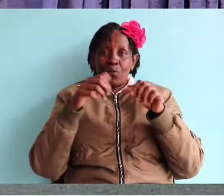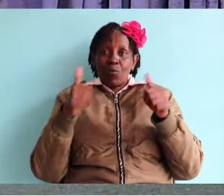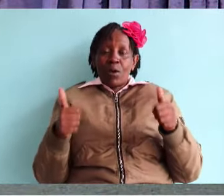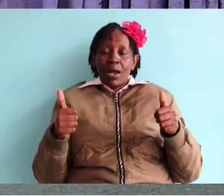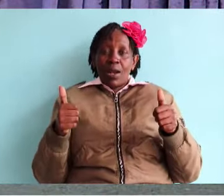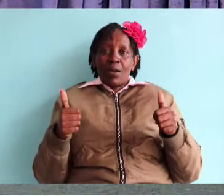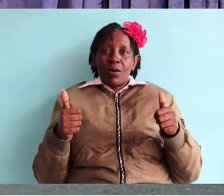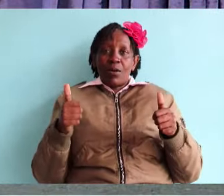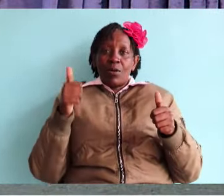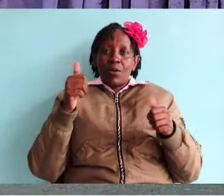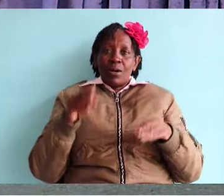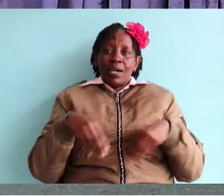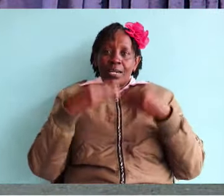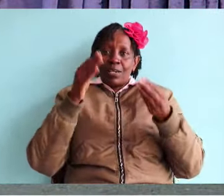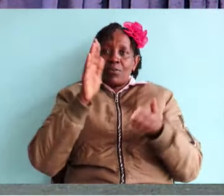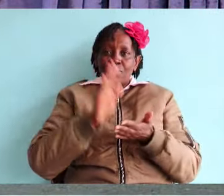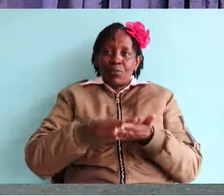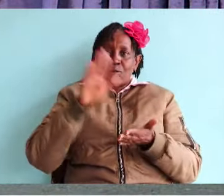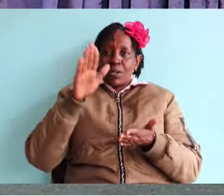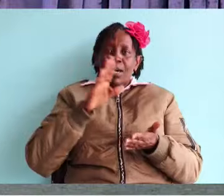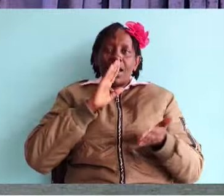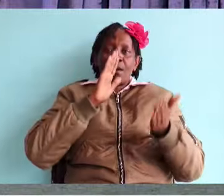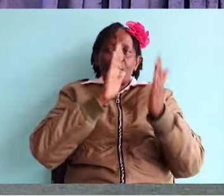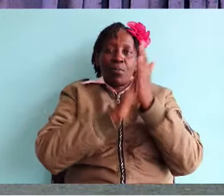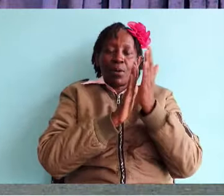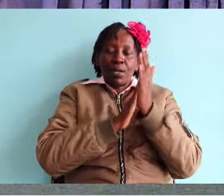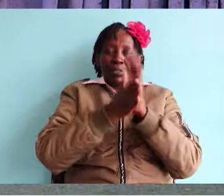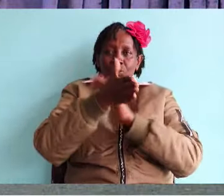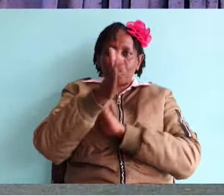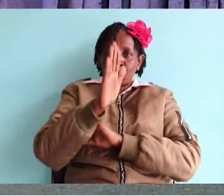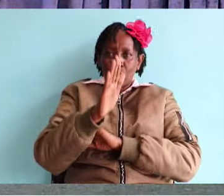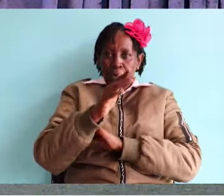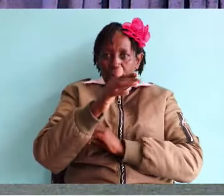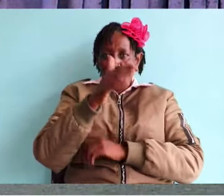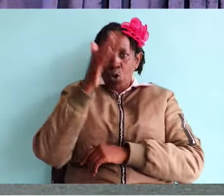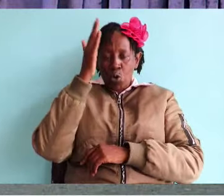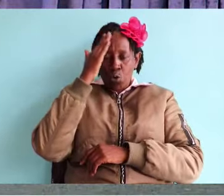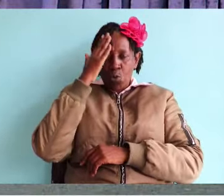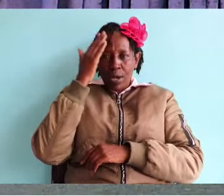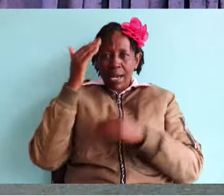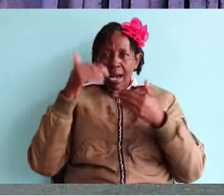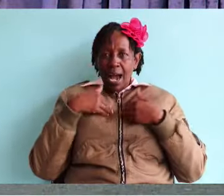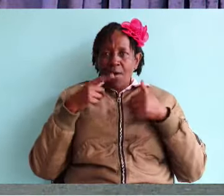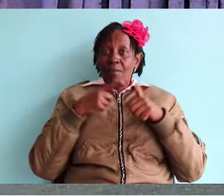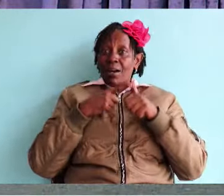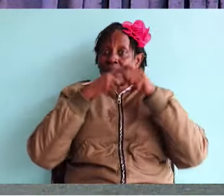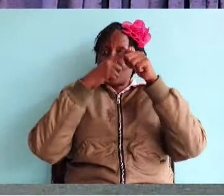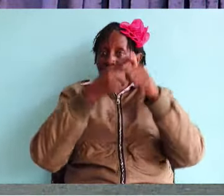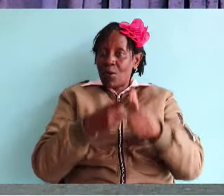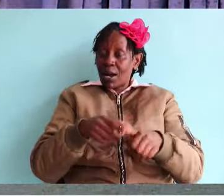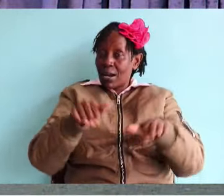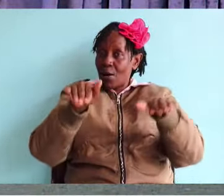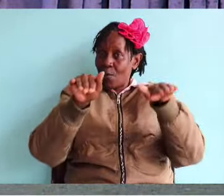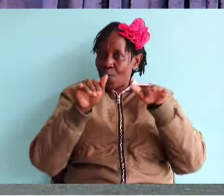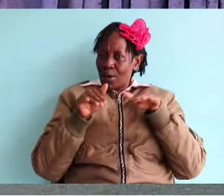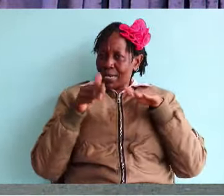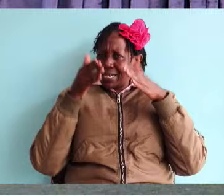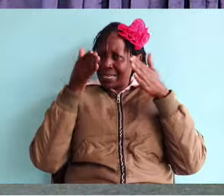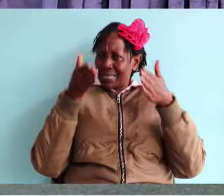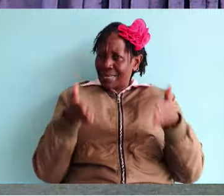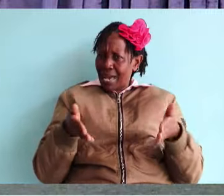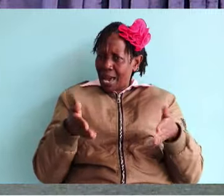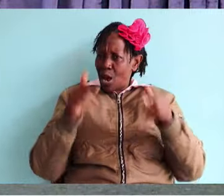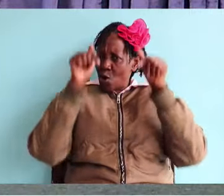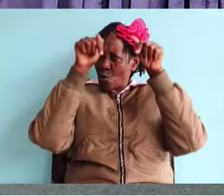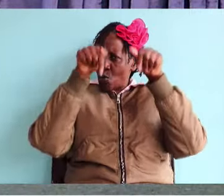all the glory and the praise to the Lord, knowing that there is a reward that is waiting for us. Not here today,